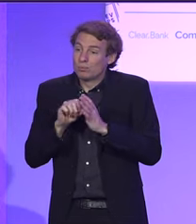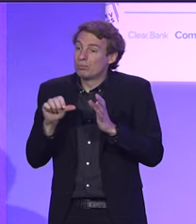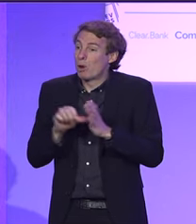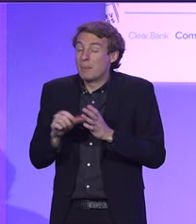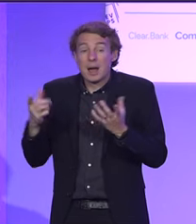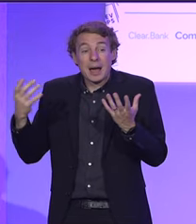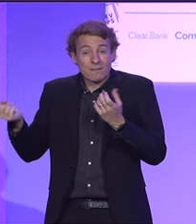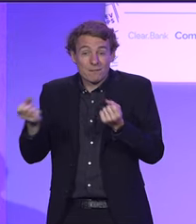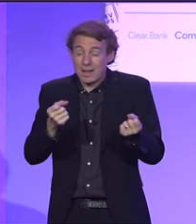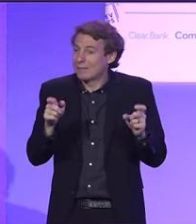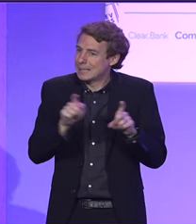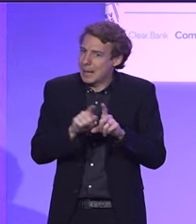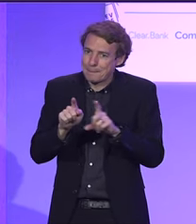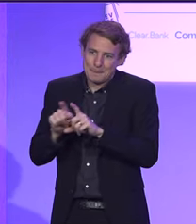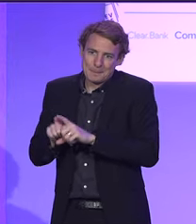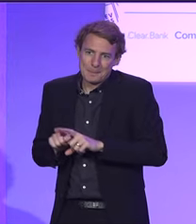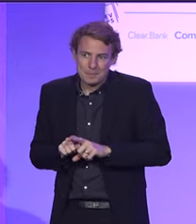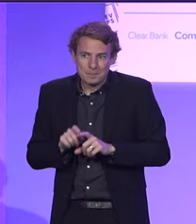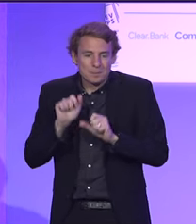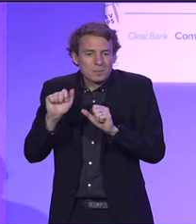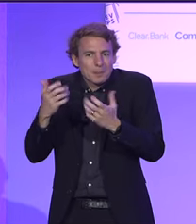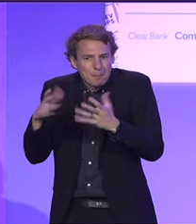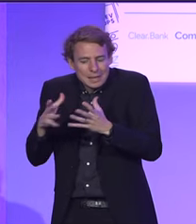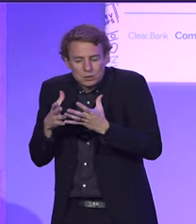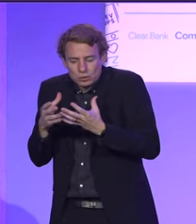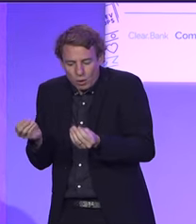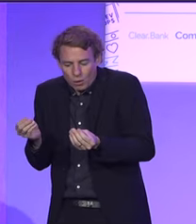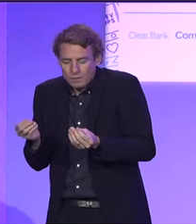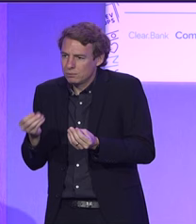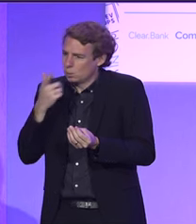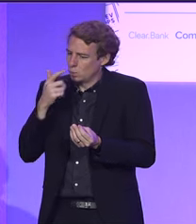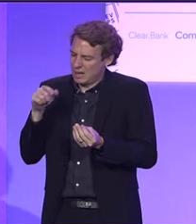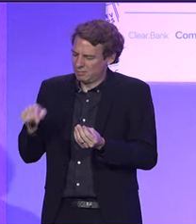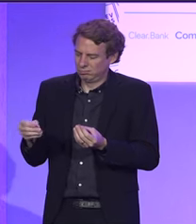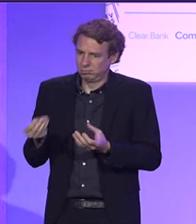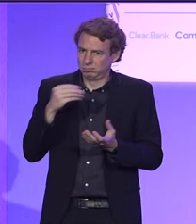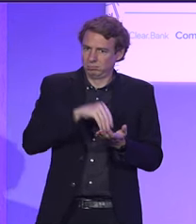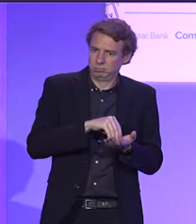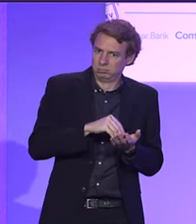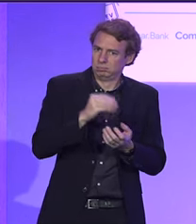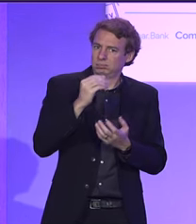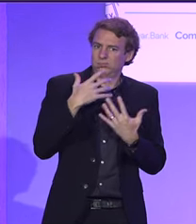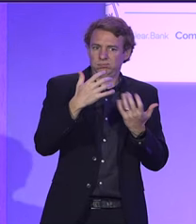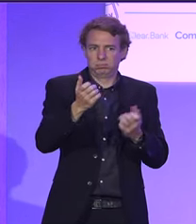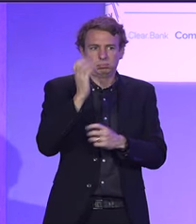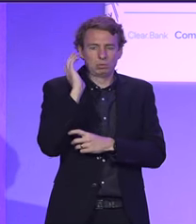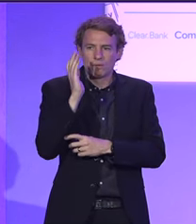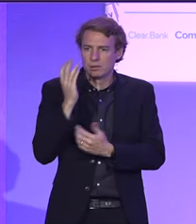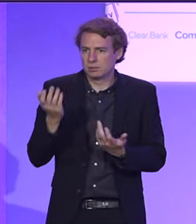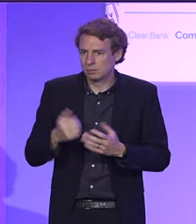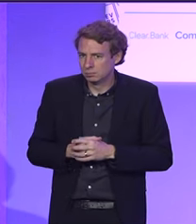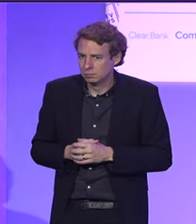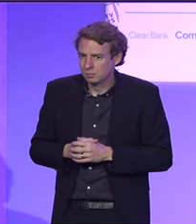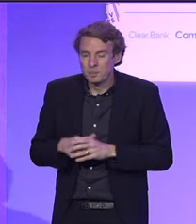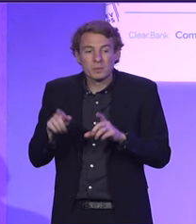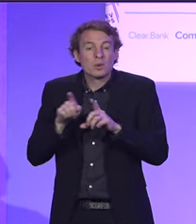half the work in solving the problem. Use that as your next conference talk. Other things you can talk about is, do you have a great team